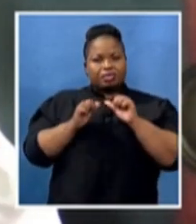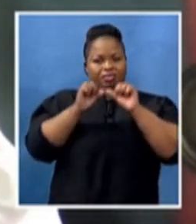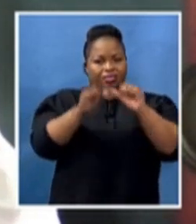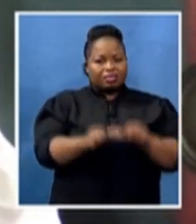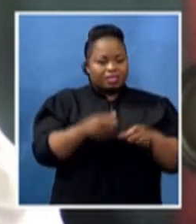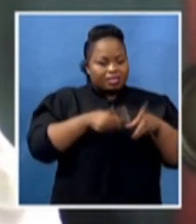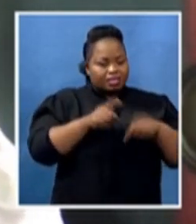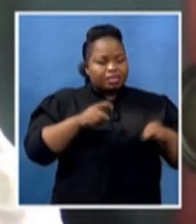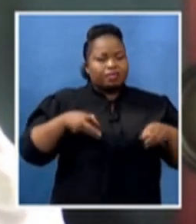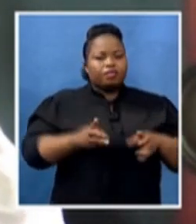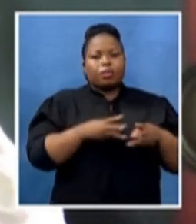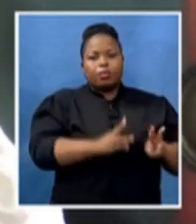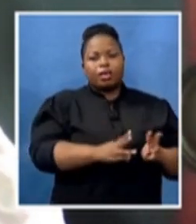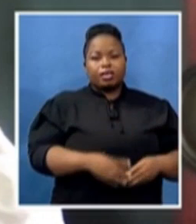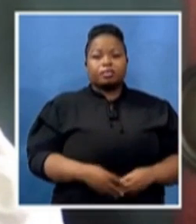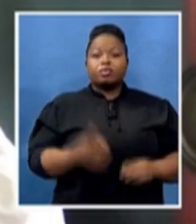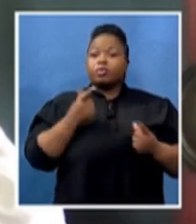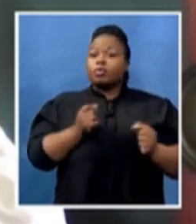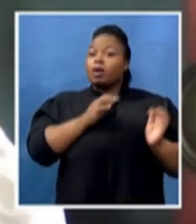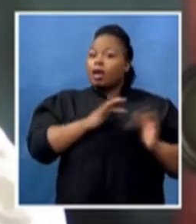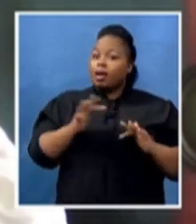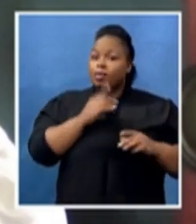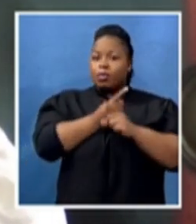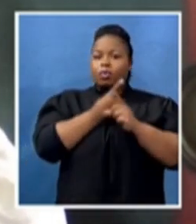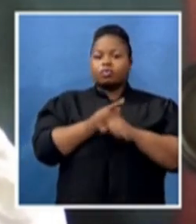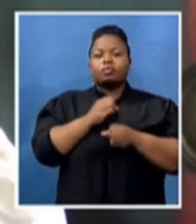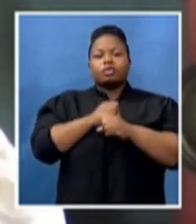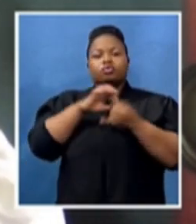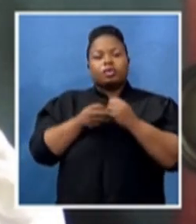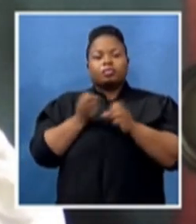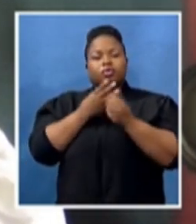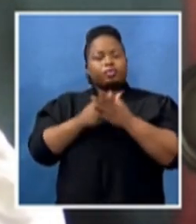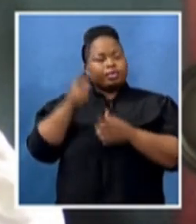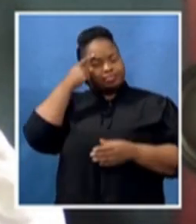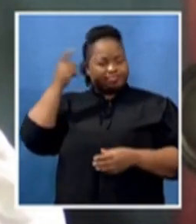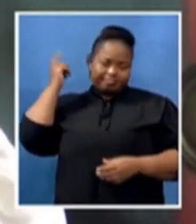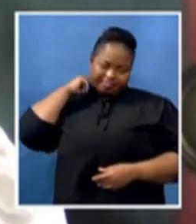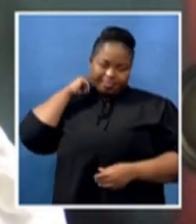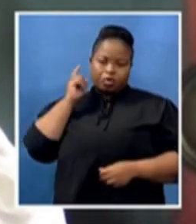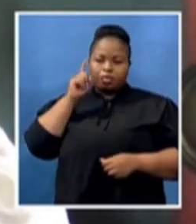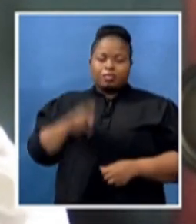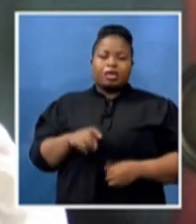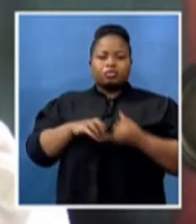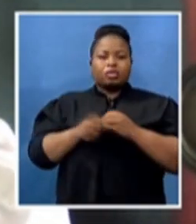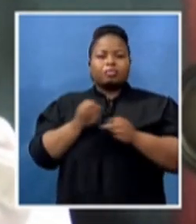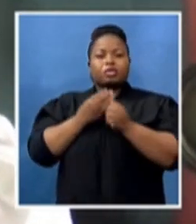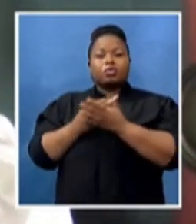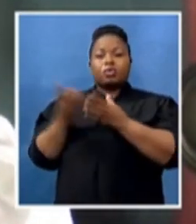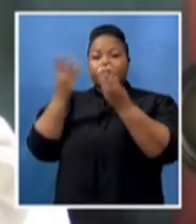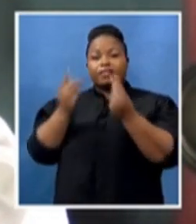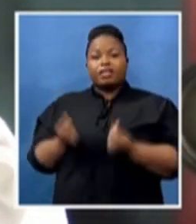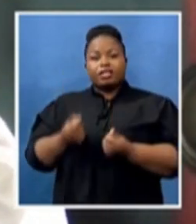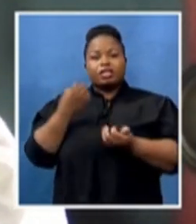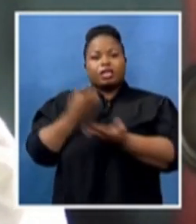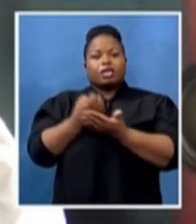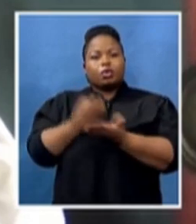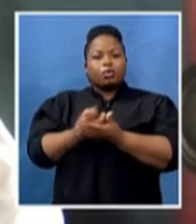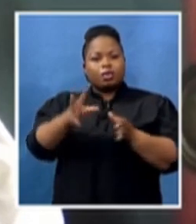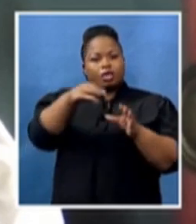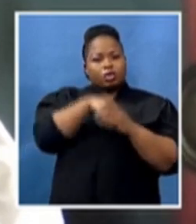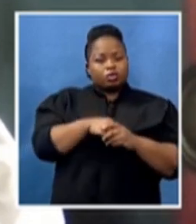we'll have to remain cognizant of the need to factor the financial economic inclusion of women into our